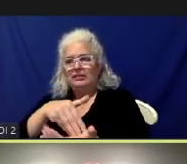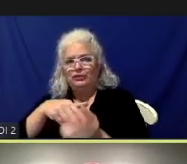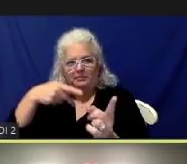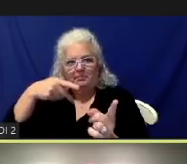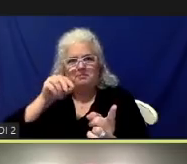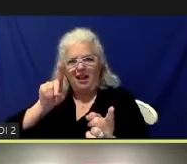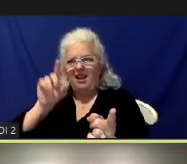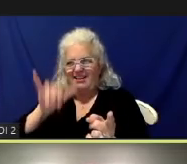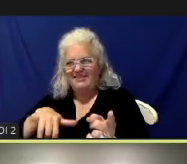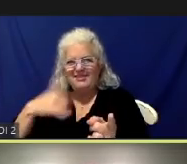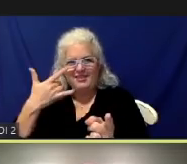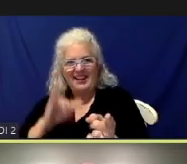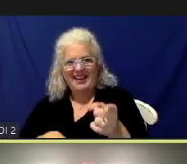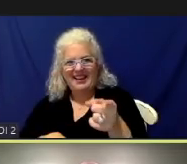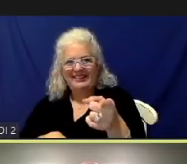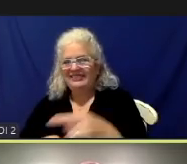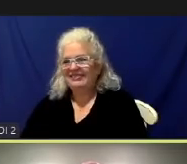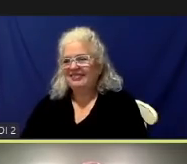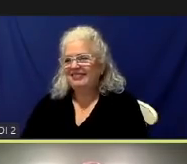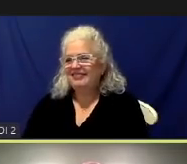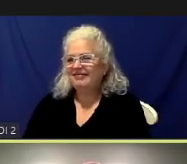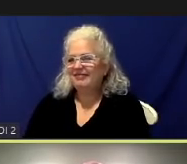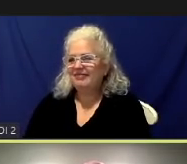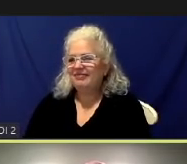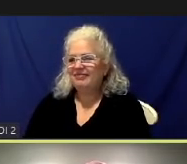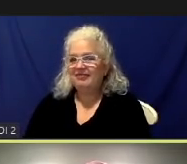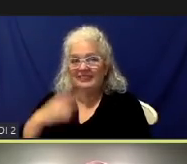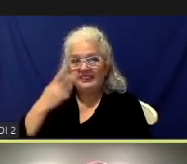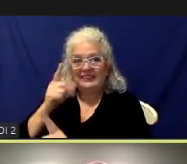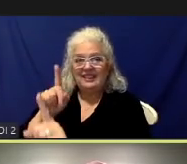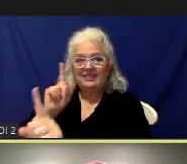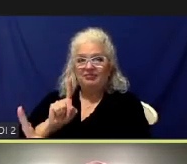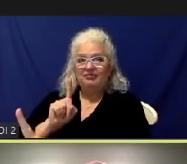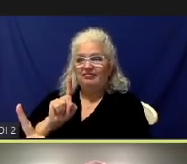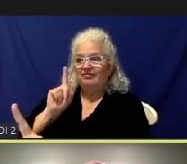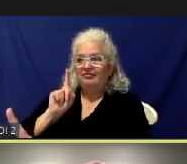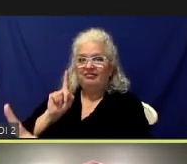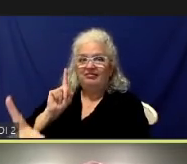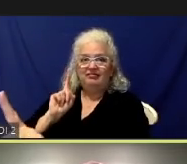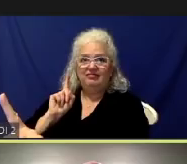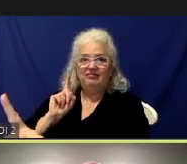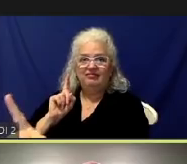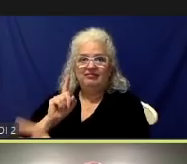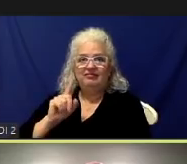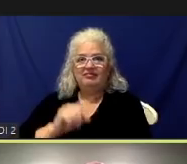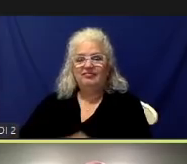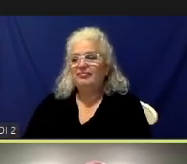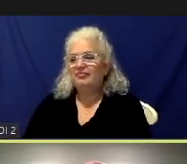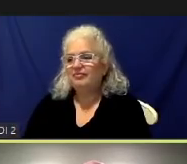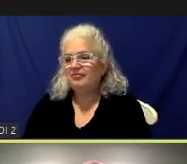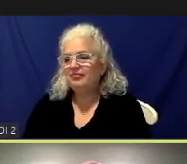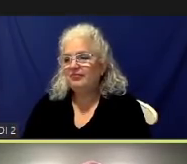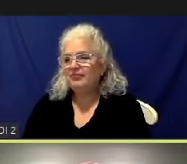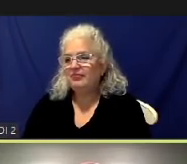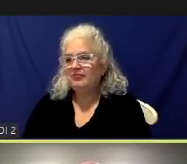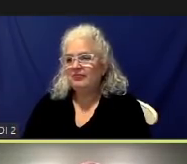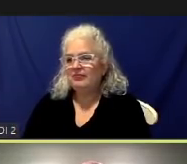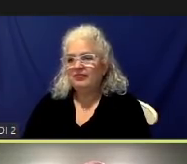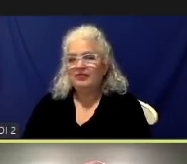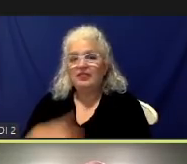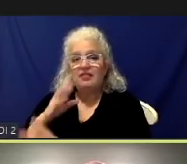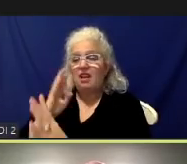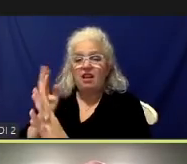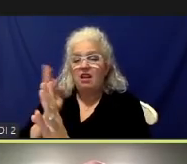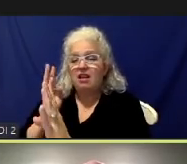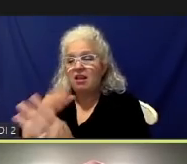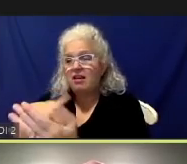There's a set of tables you'll arrive at. You'll be directed to one of the registrants. You'll register because you already have an